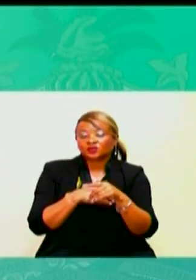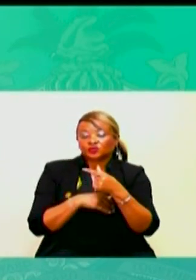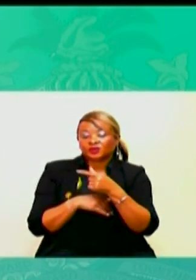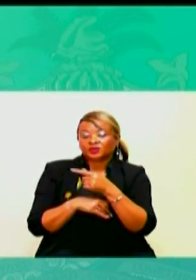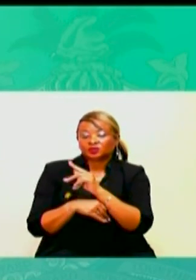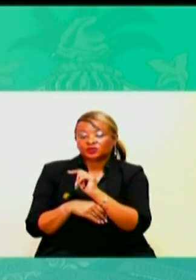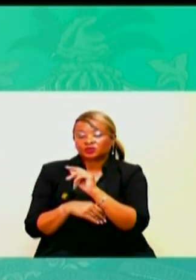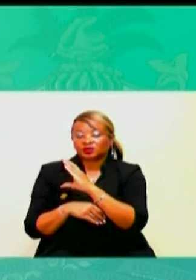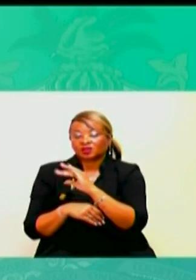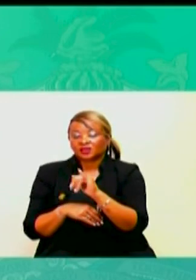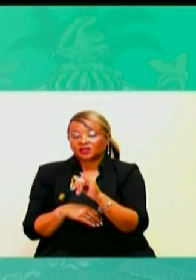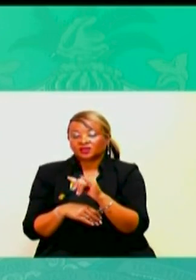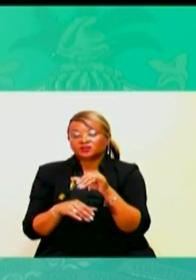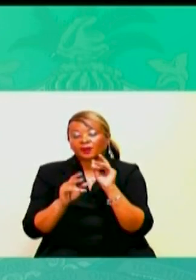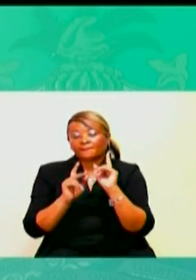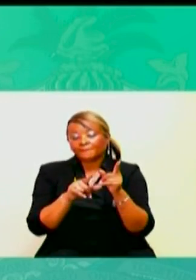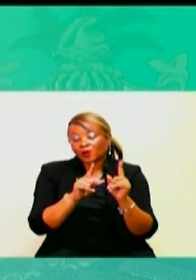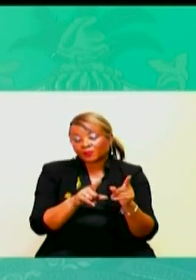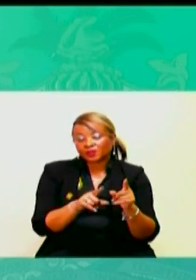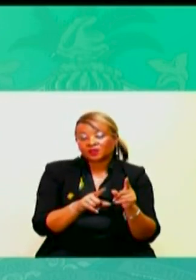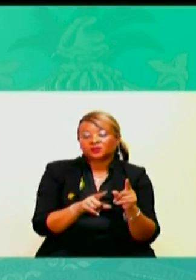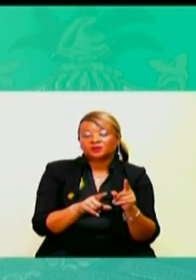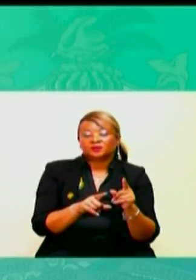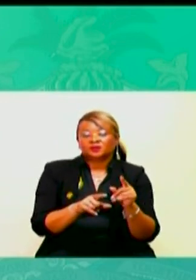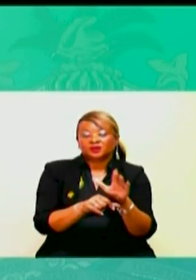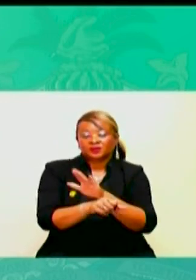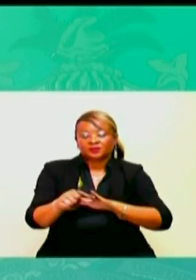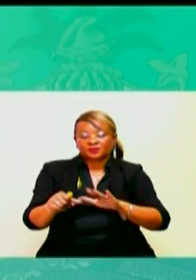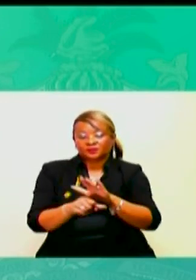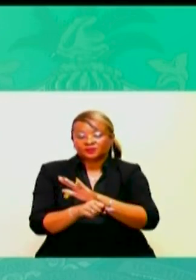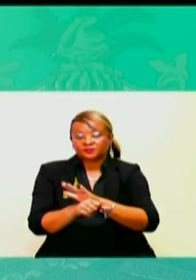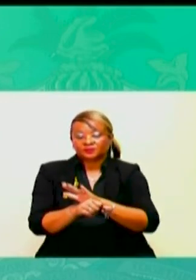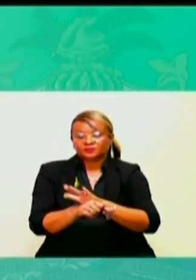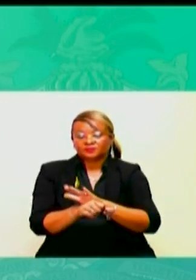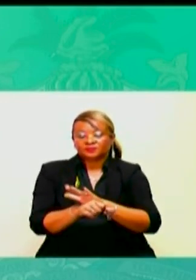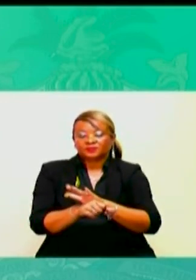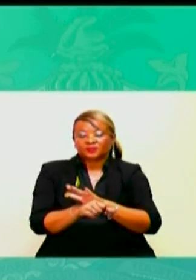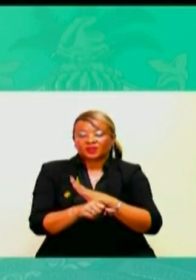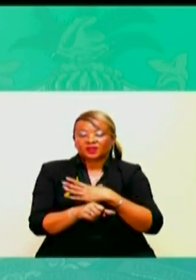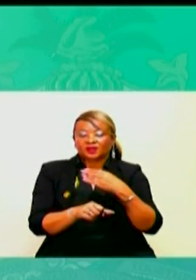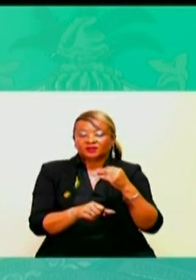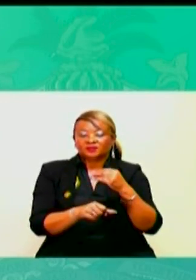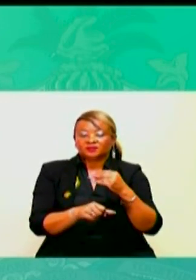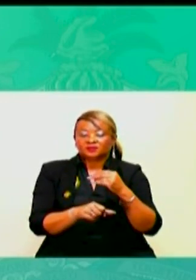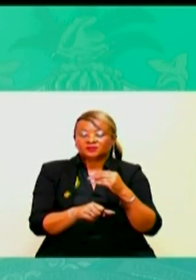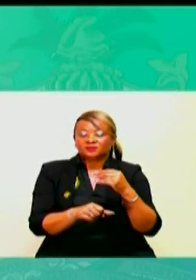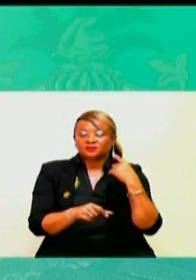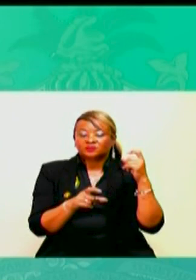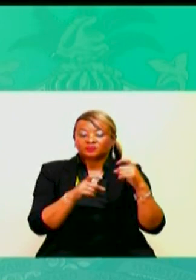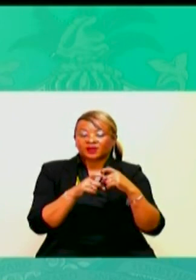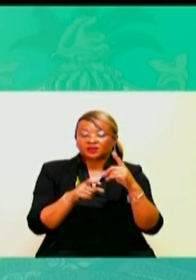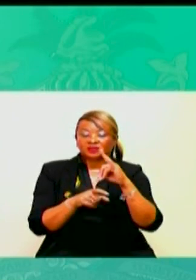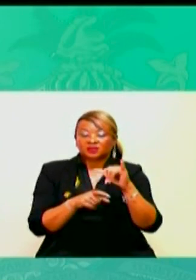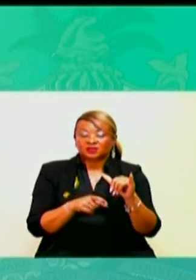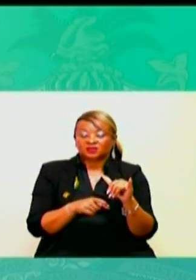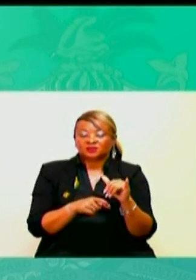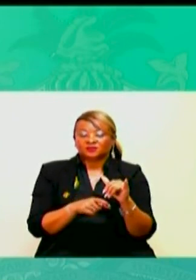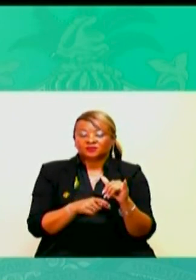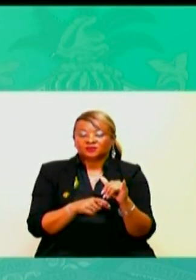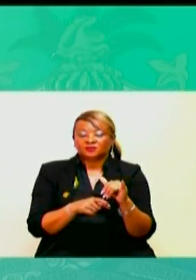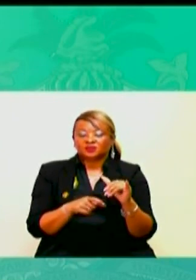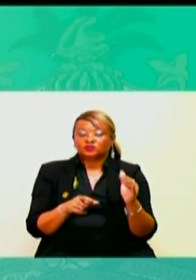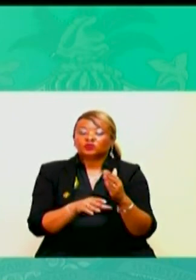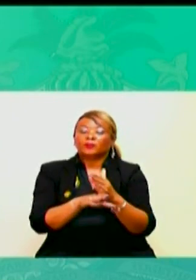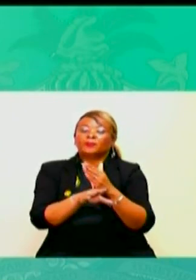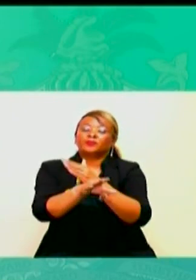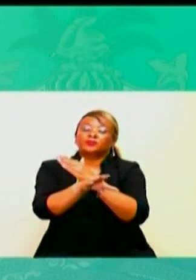very popular tourist spot, Treasure Key, a large summer home community, and Spanish Key. This will boost economic activities